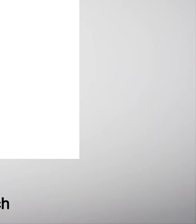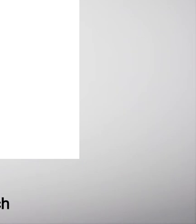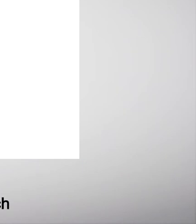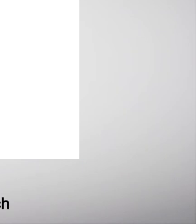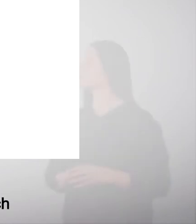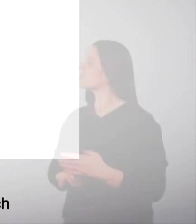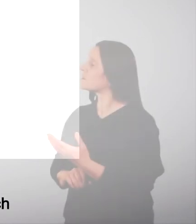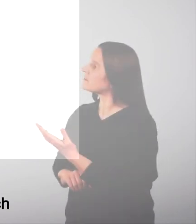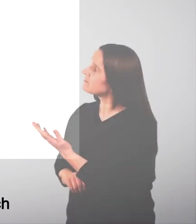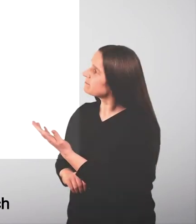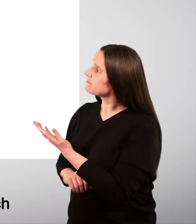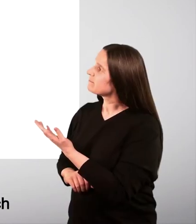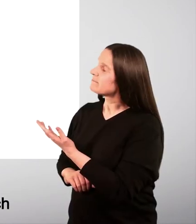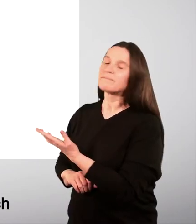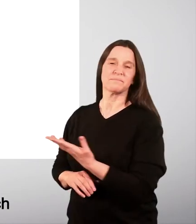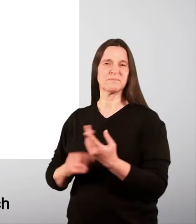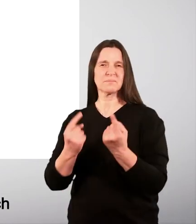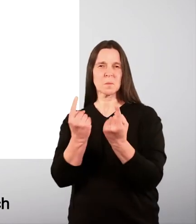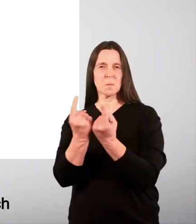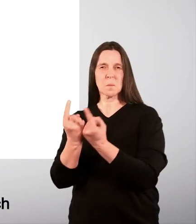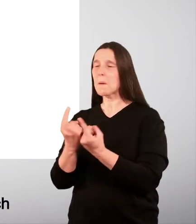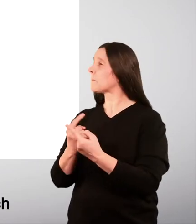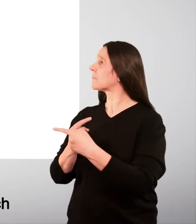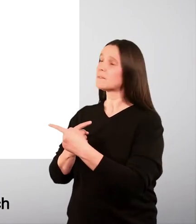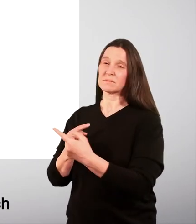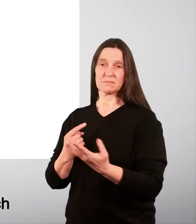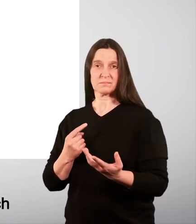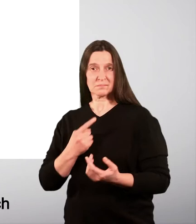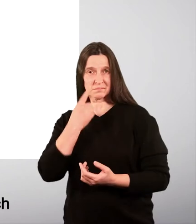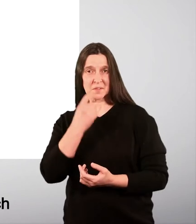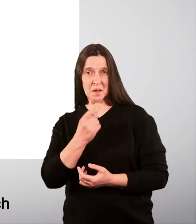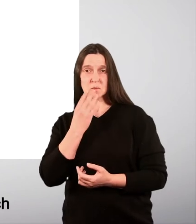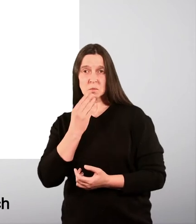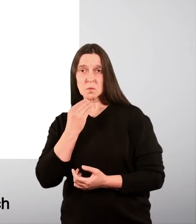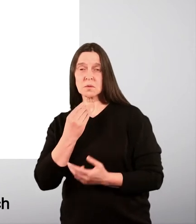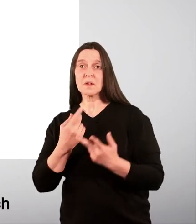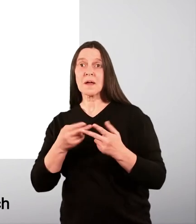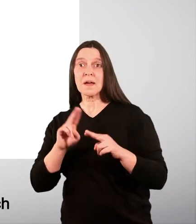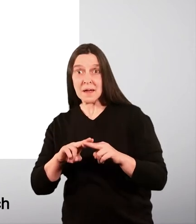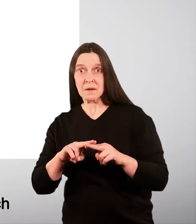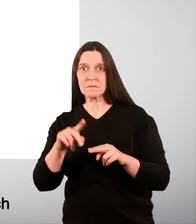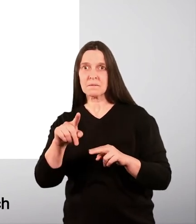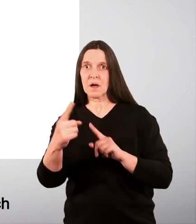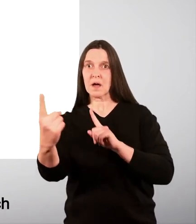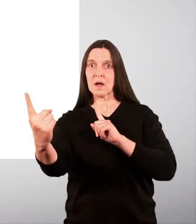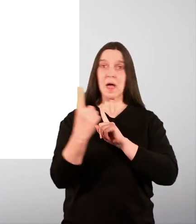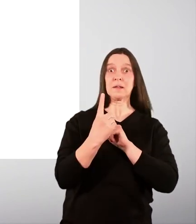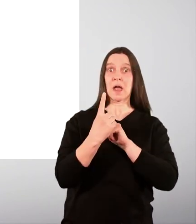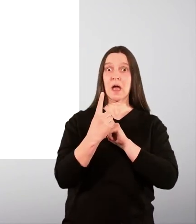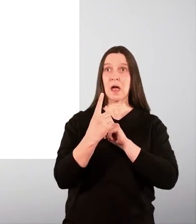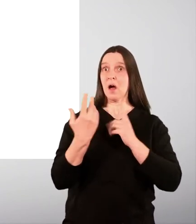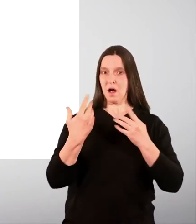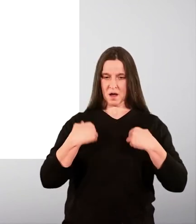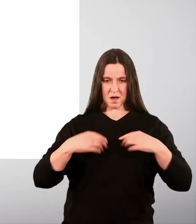This list is not exhaustive. Remember, an improvised weapon is an everyday object, which you